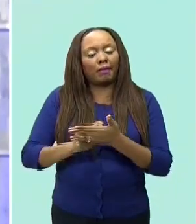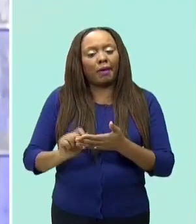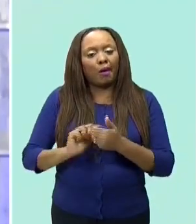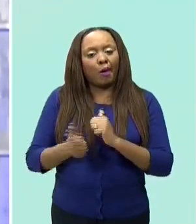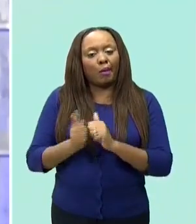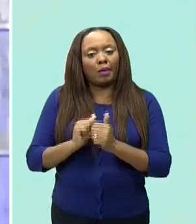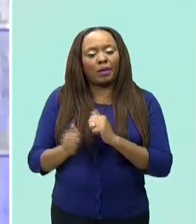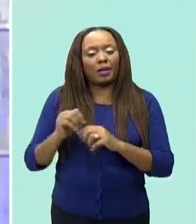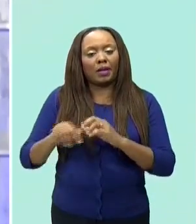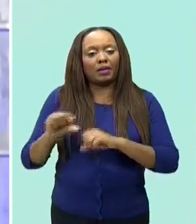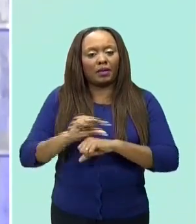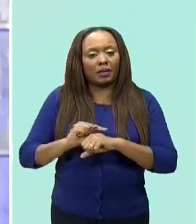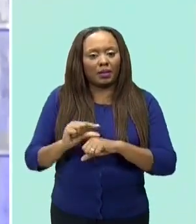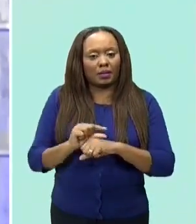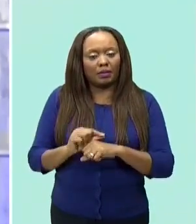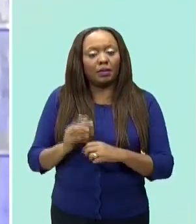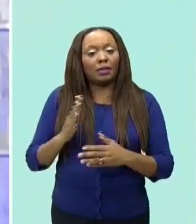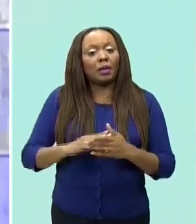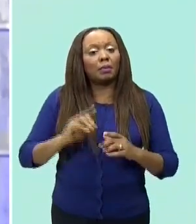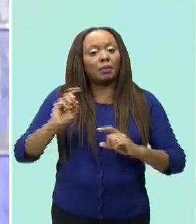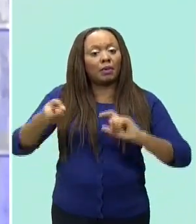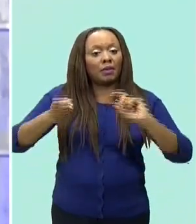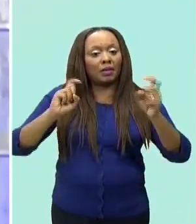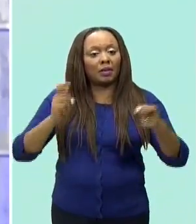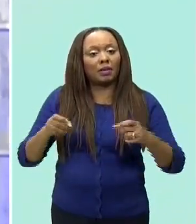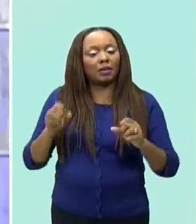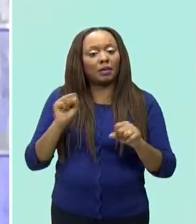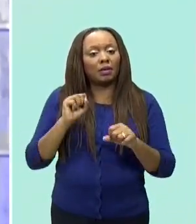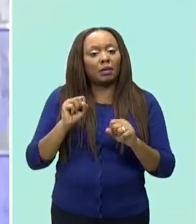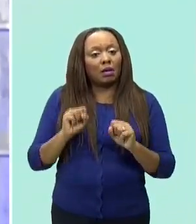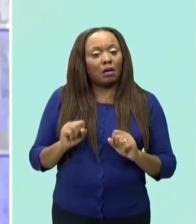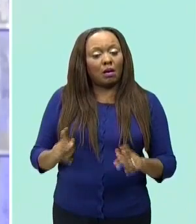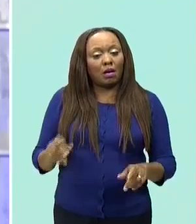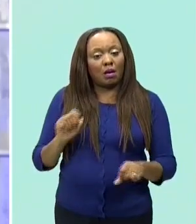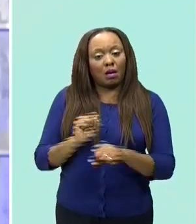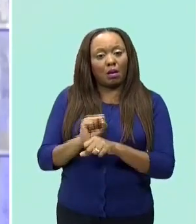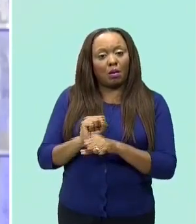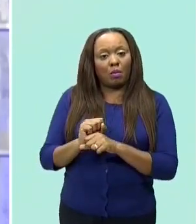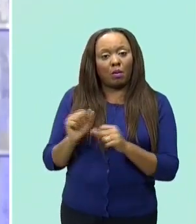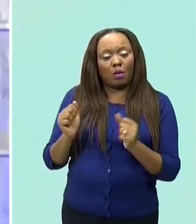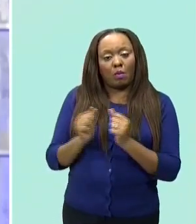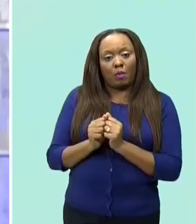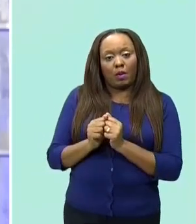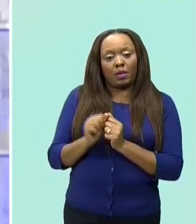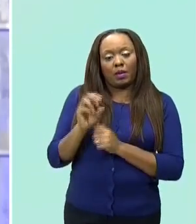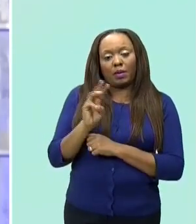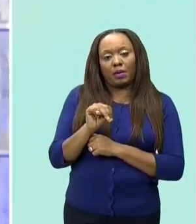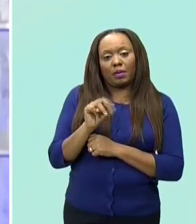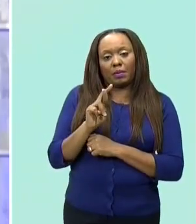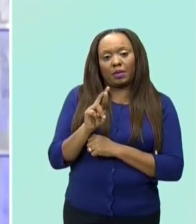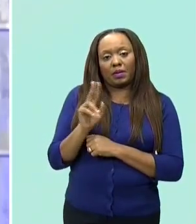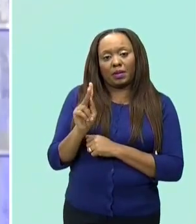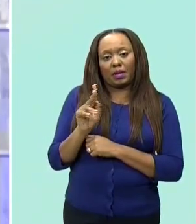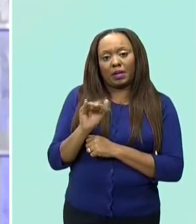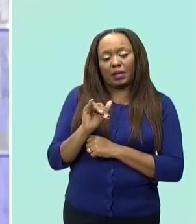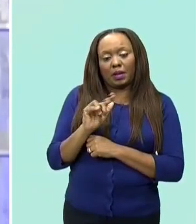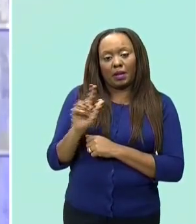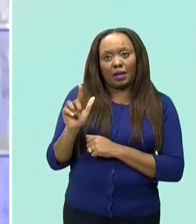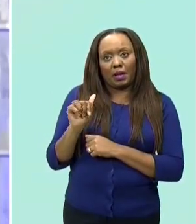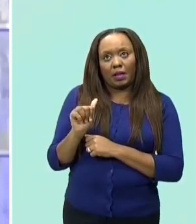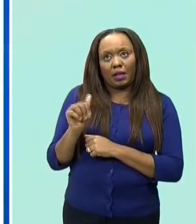offers lucrative prizes, including the opportunity to work with Mr. Killer and his production teams. We have a report from